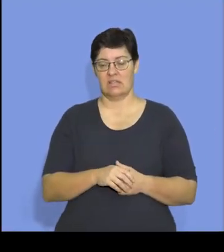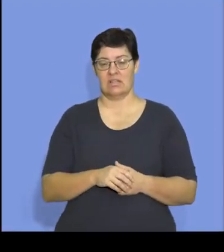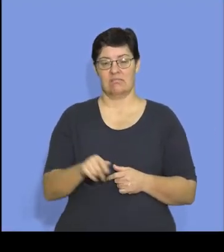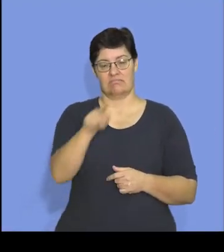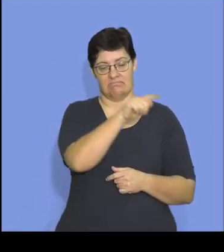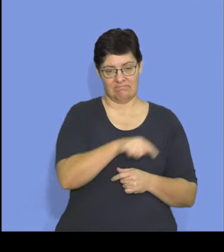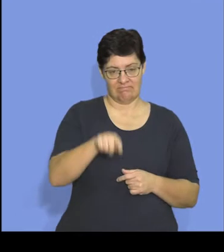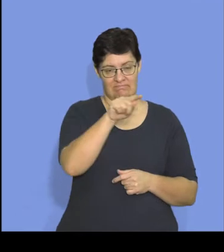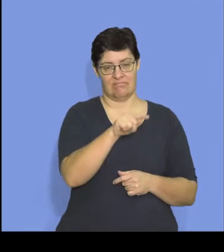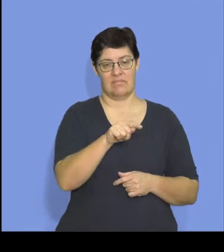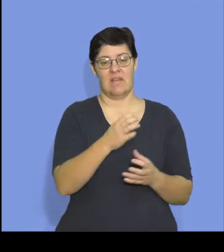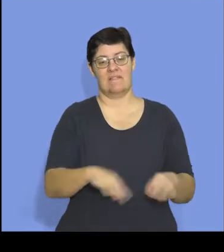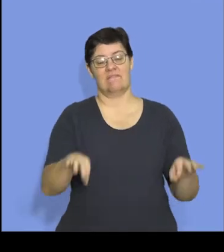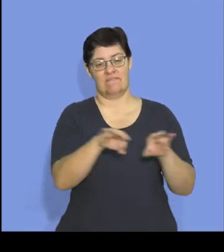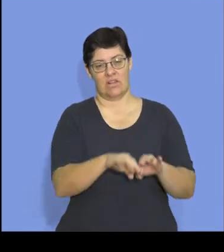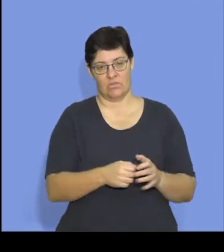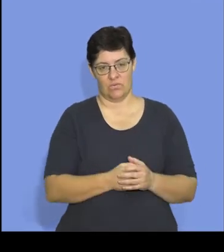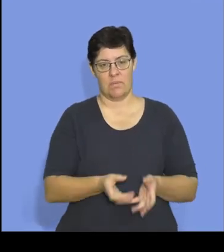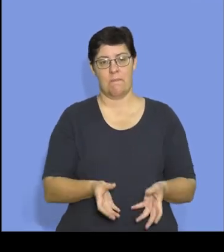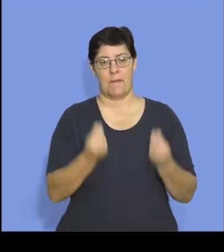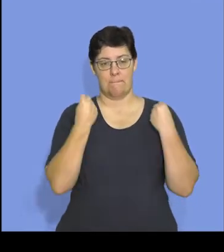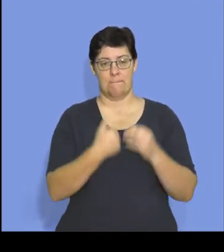the value I would get.